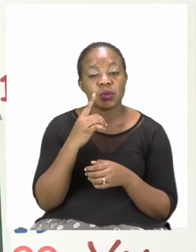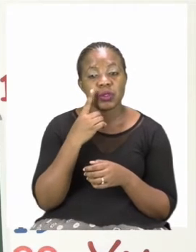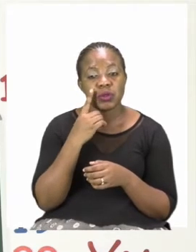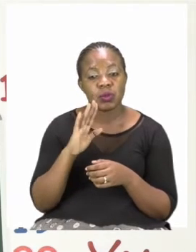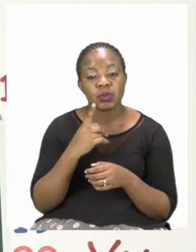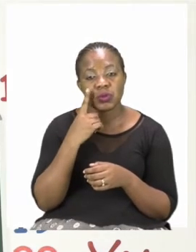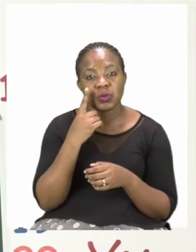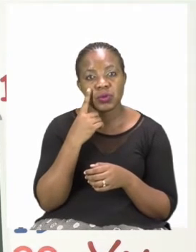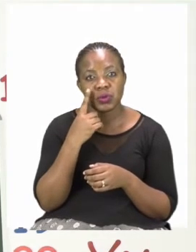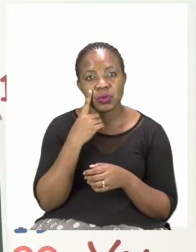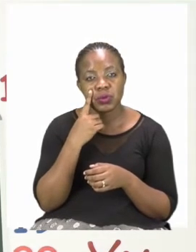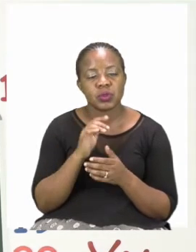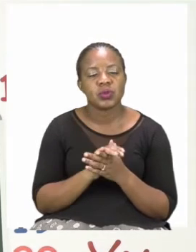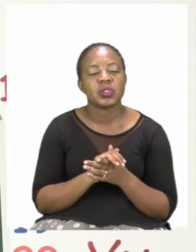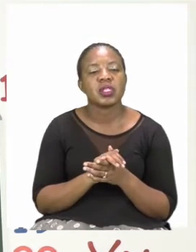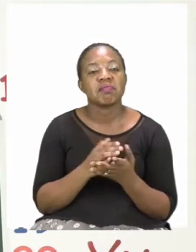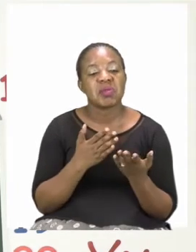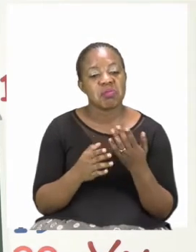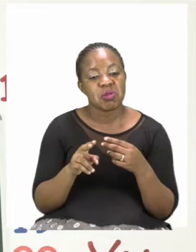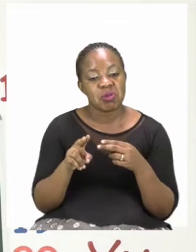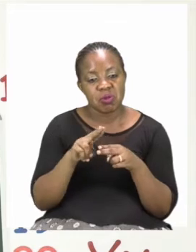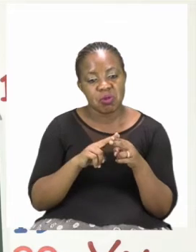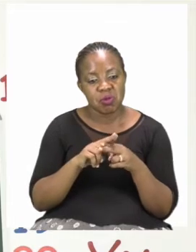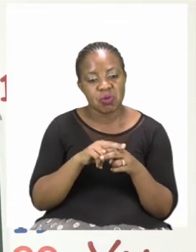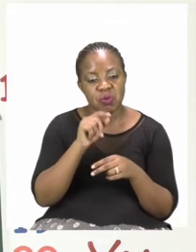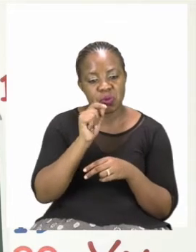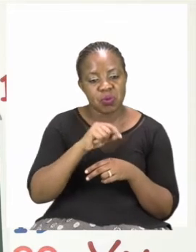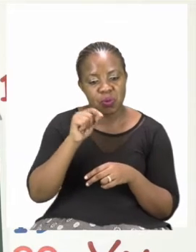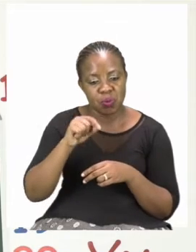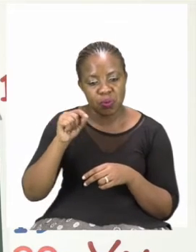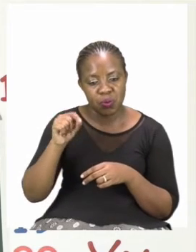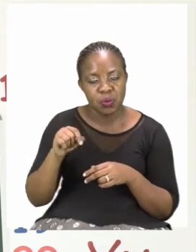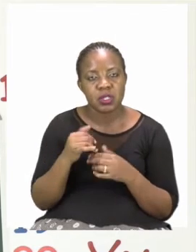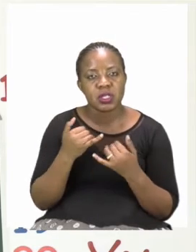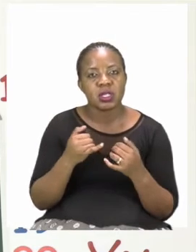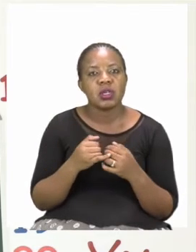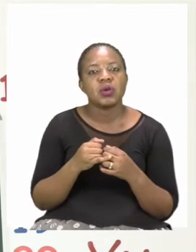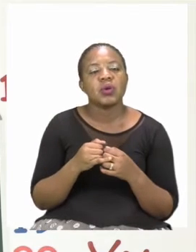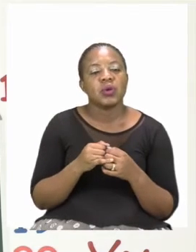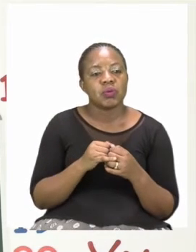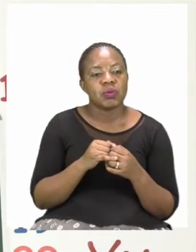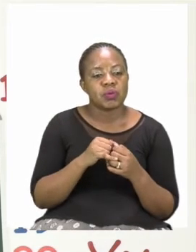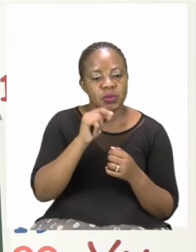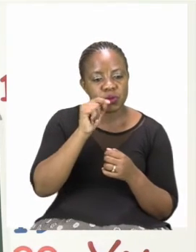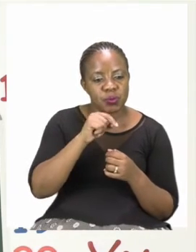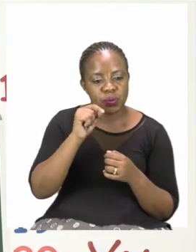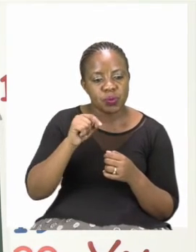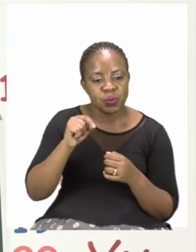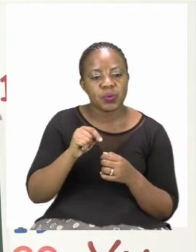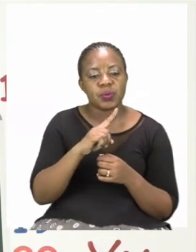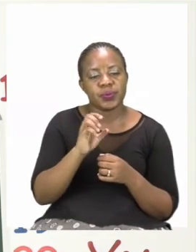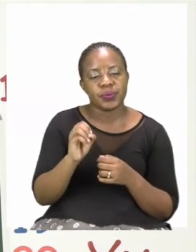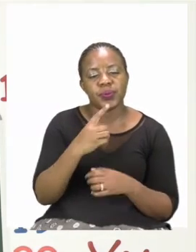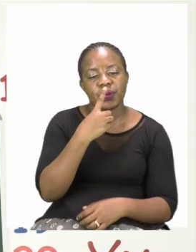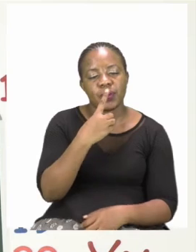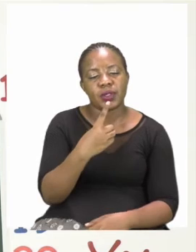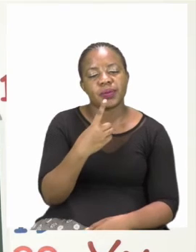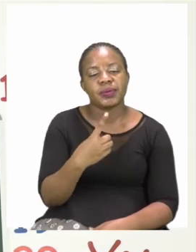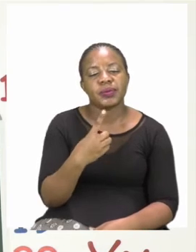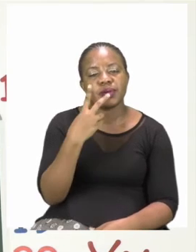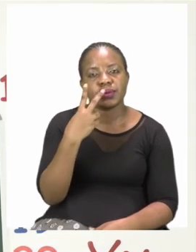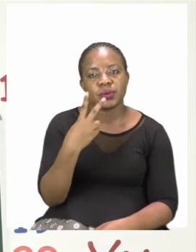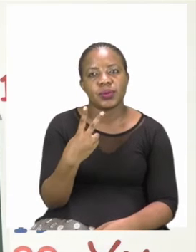doing some painting. And not just any painting, boys and girls, we are going to be doing finger